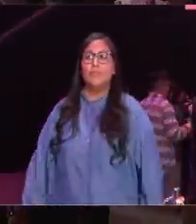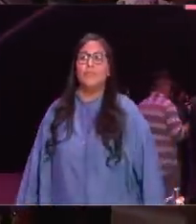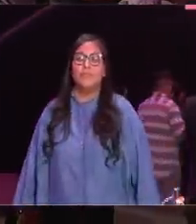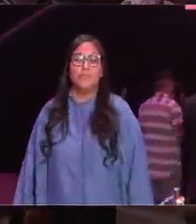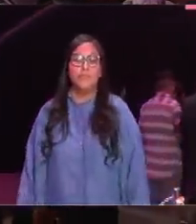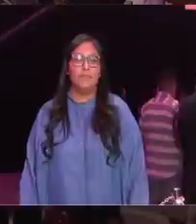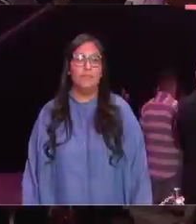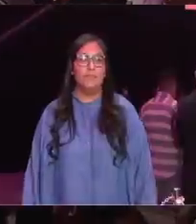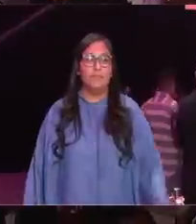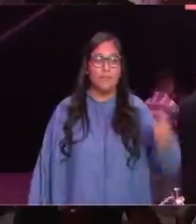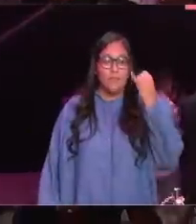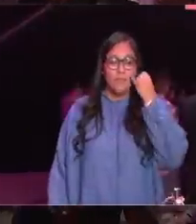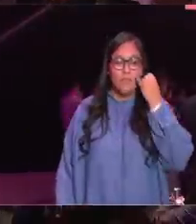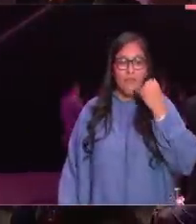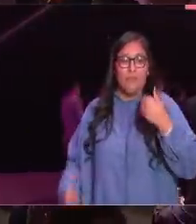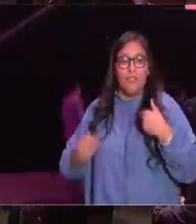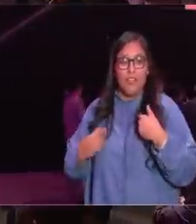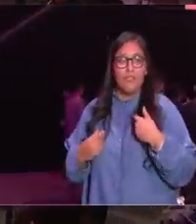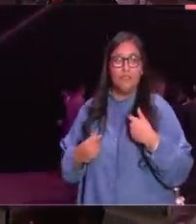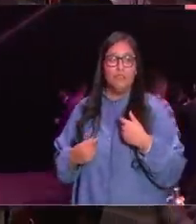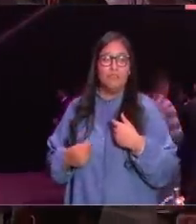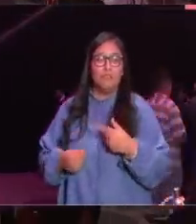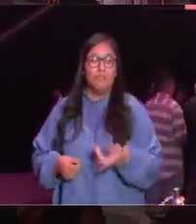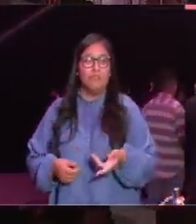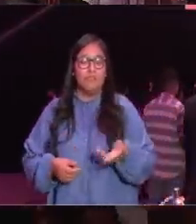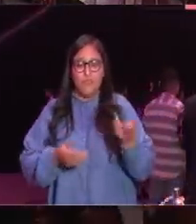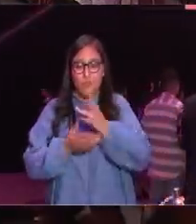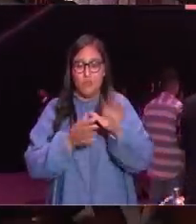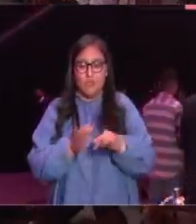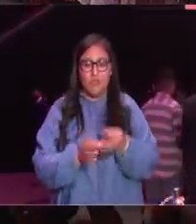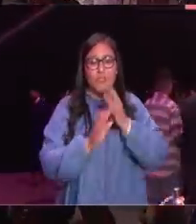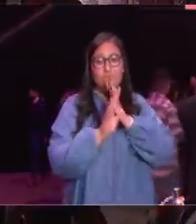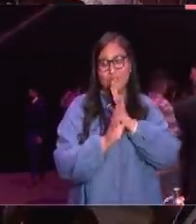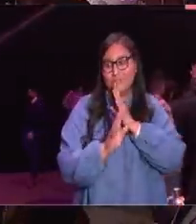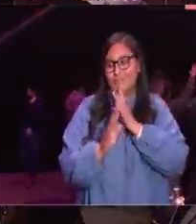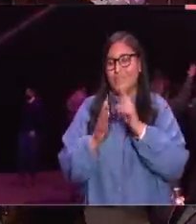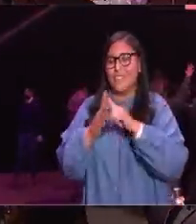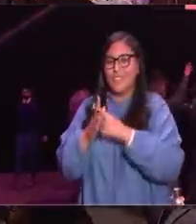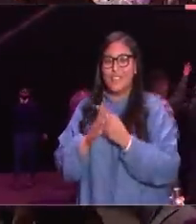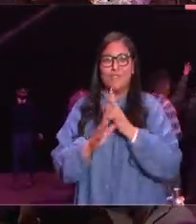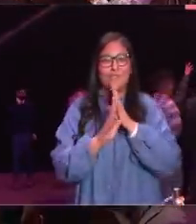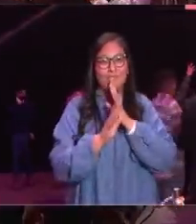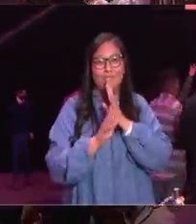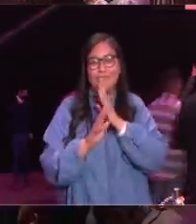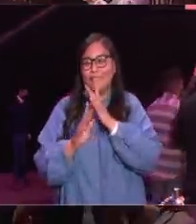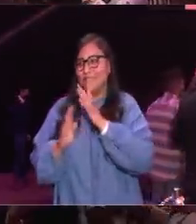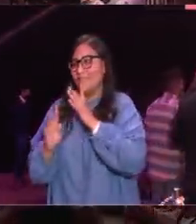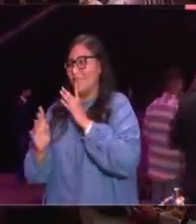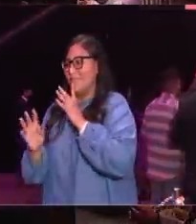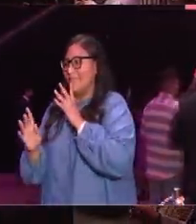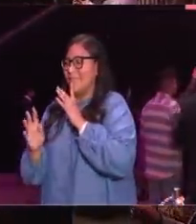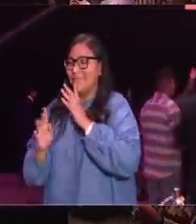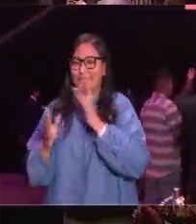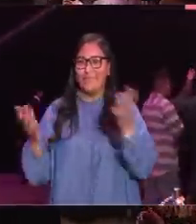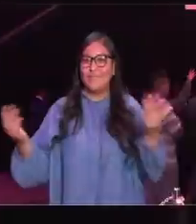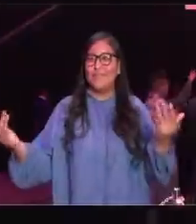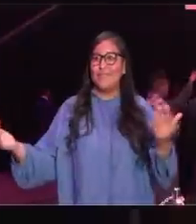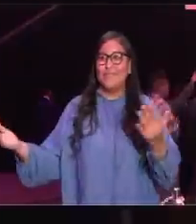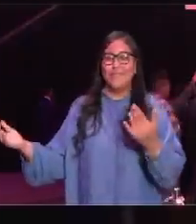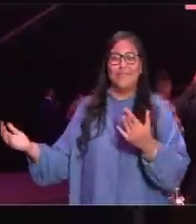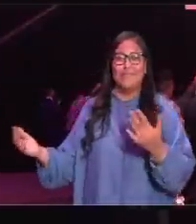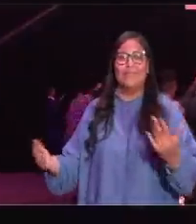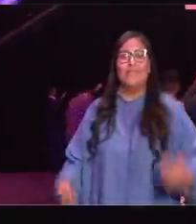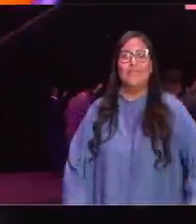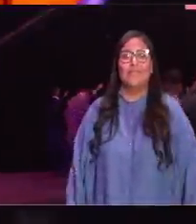If you've got the gift of tongues, speak in tongues. Si tienes el don de lenguas, habla en lenguas. Vamos. Come